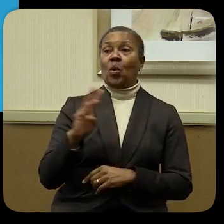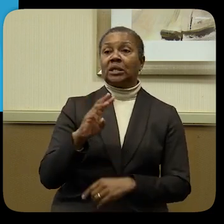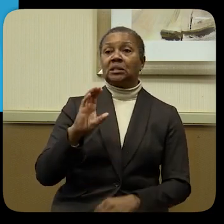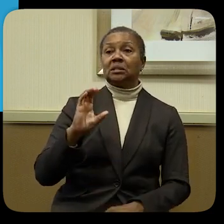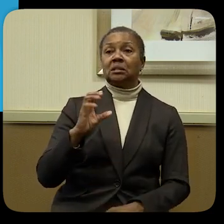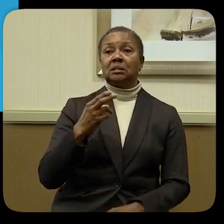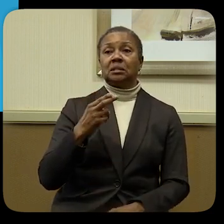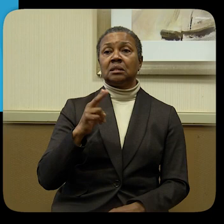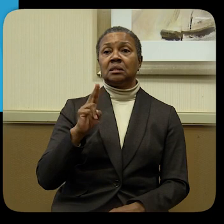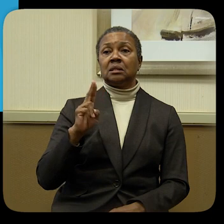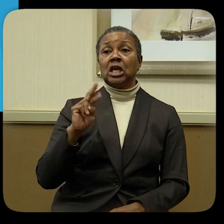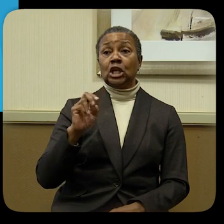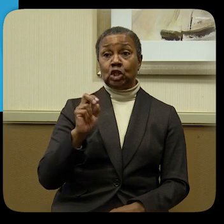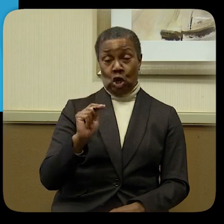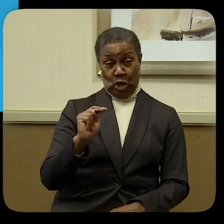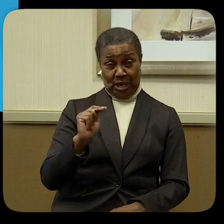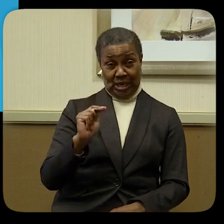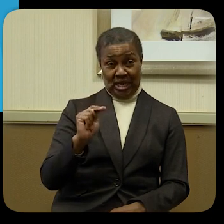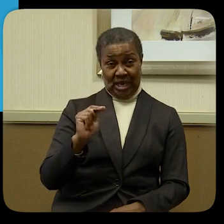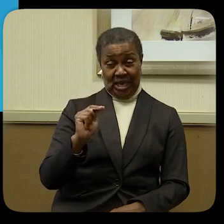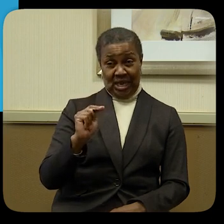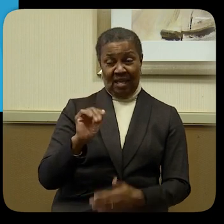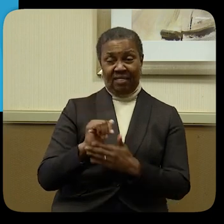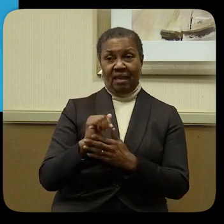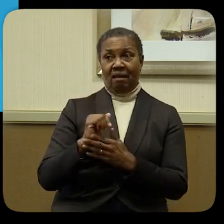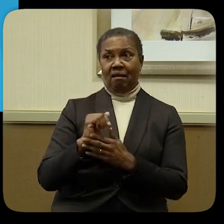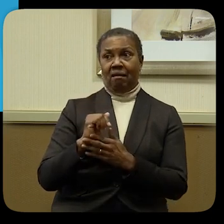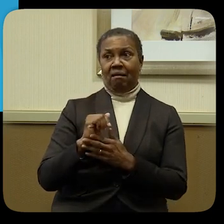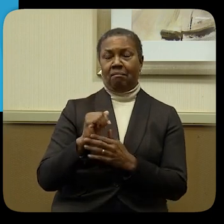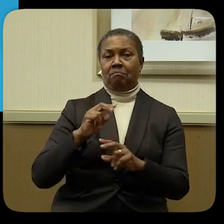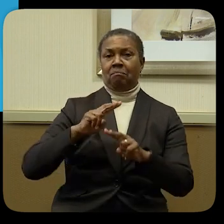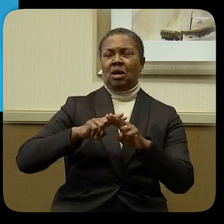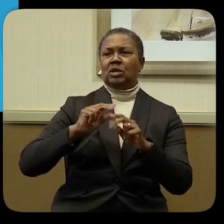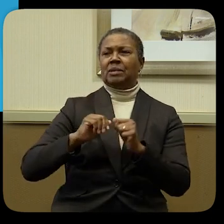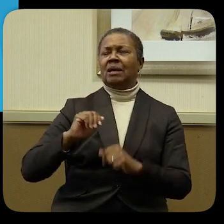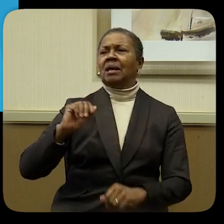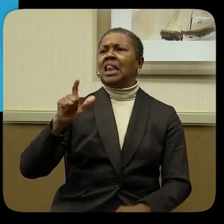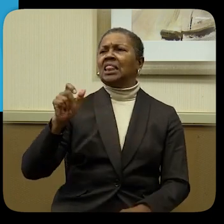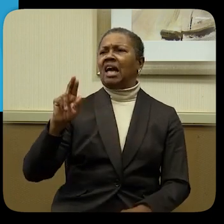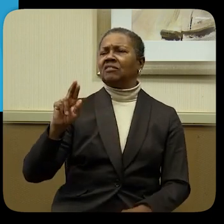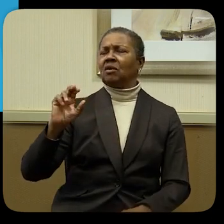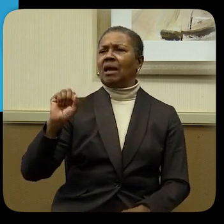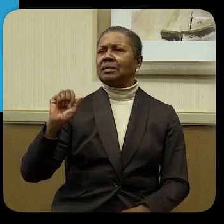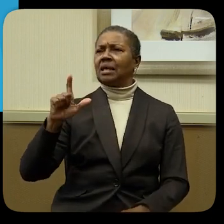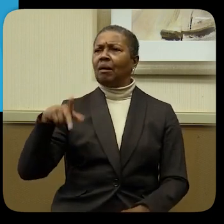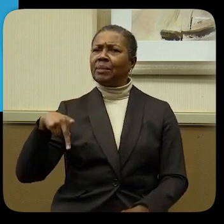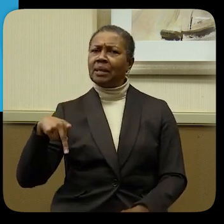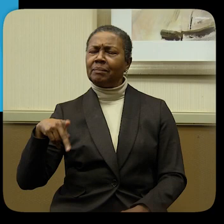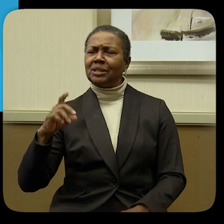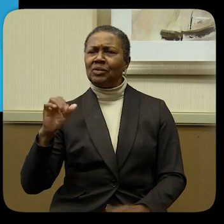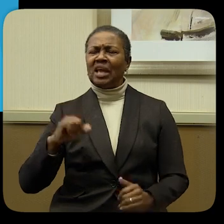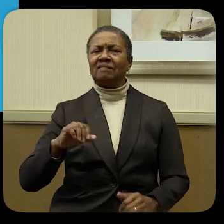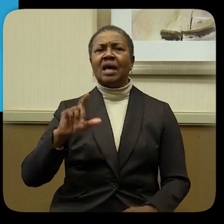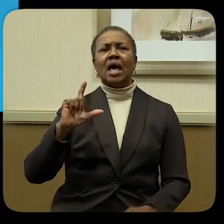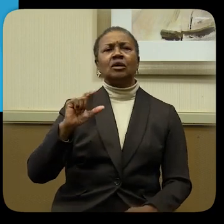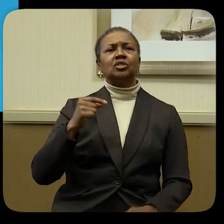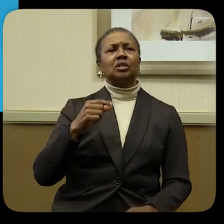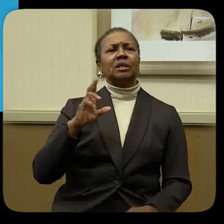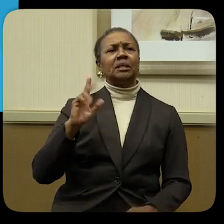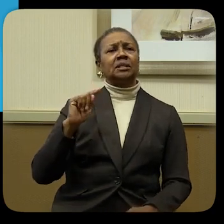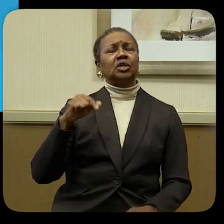Chernin, their tagline, or their handle used to be Lavender SLP, but they do a lot of